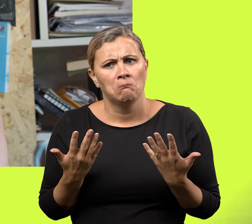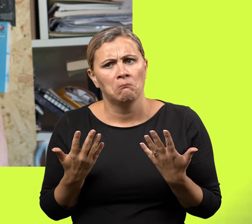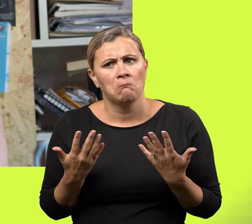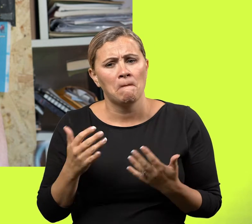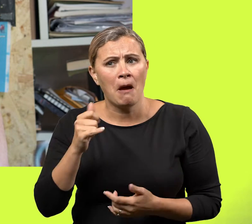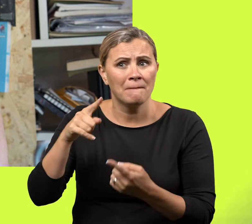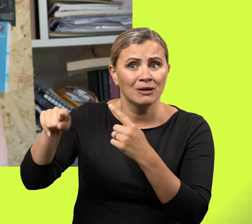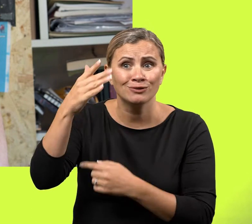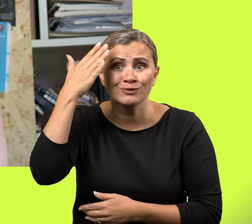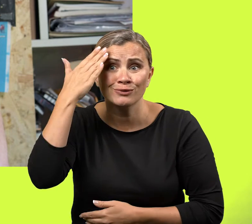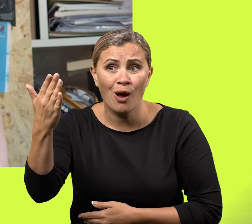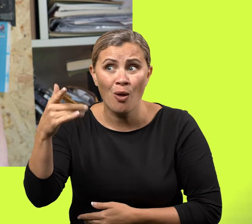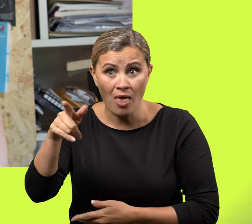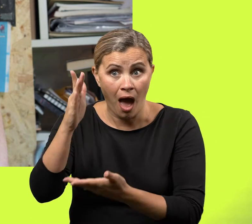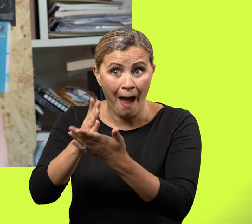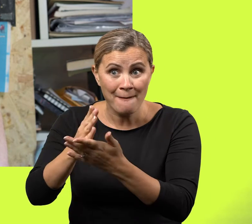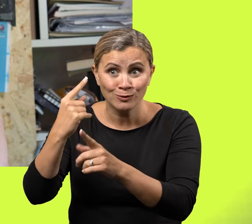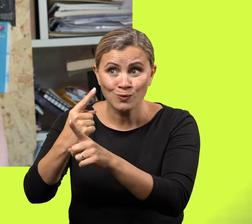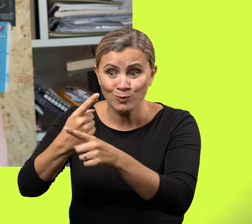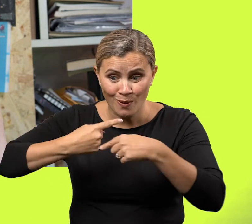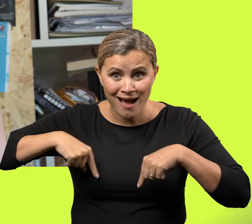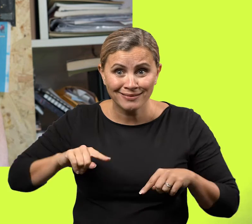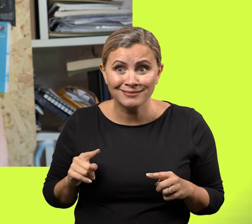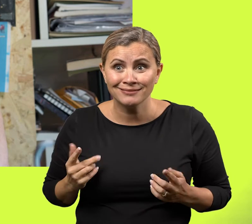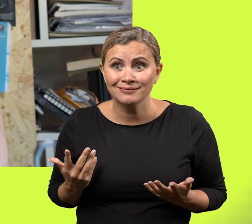they might not know they are speaking to us.